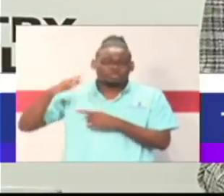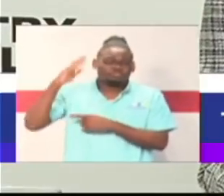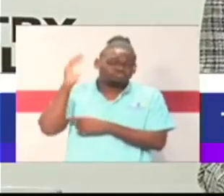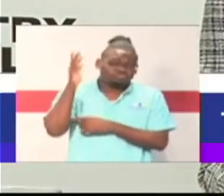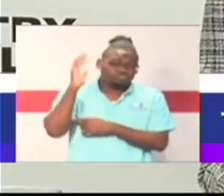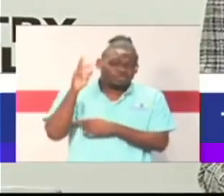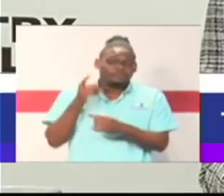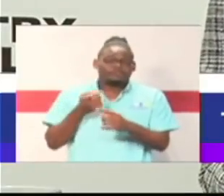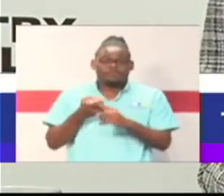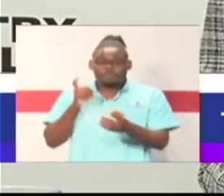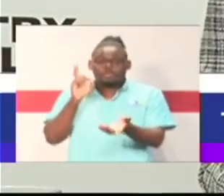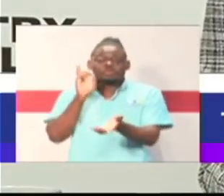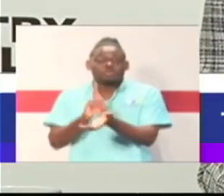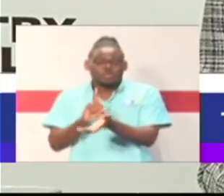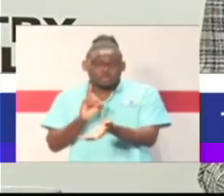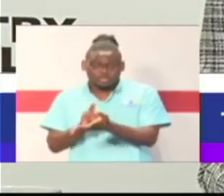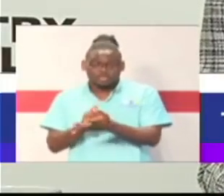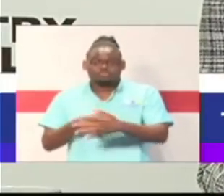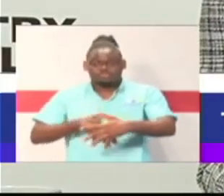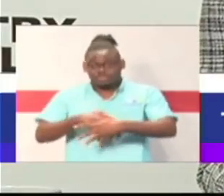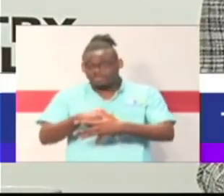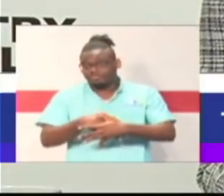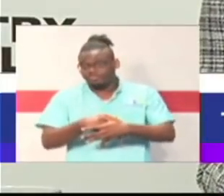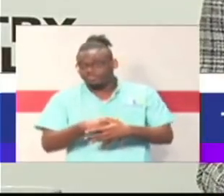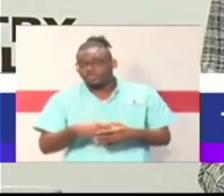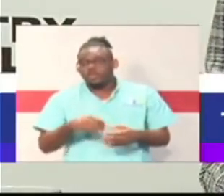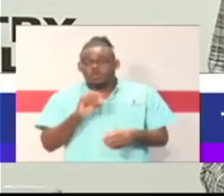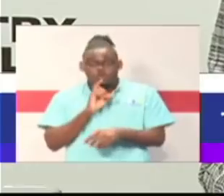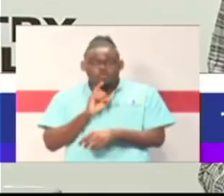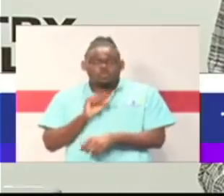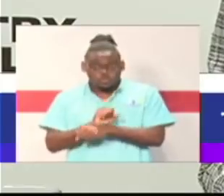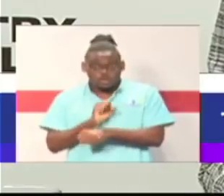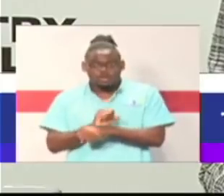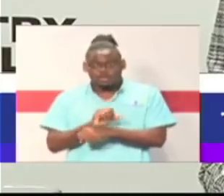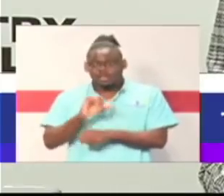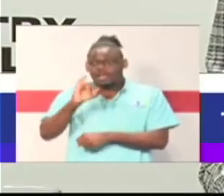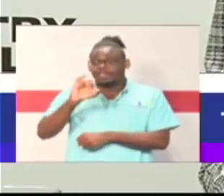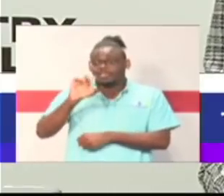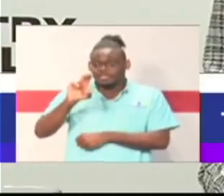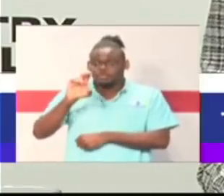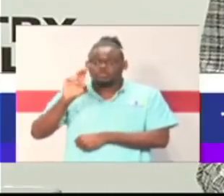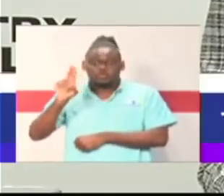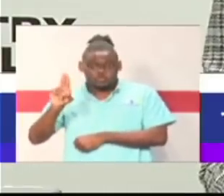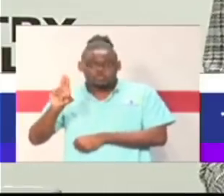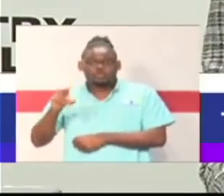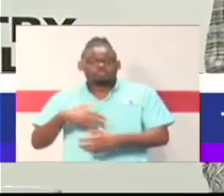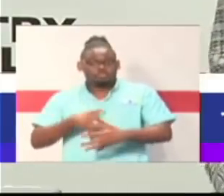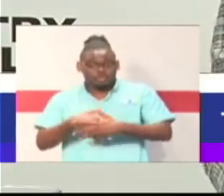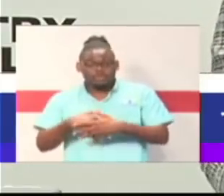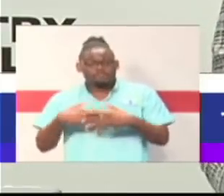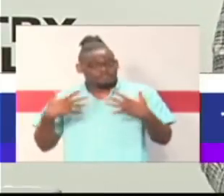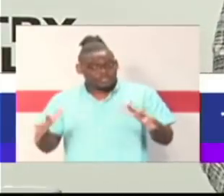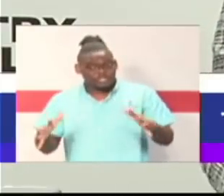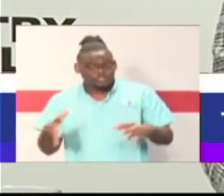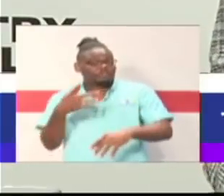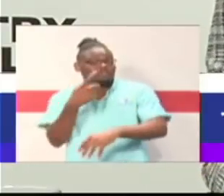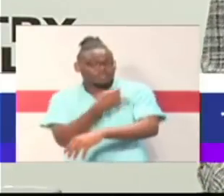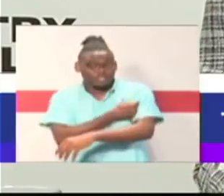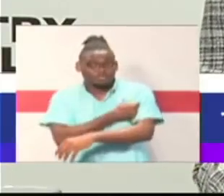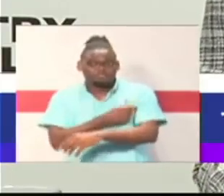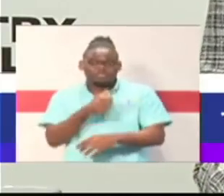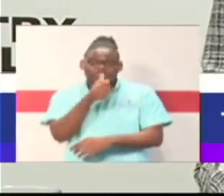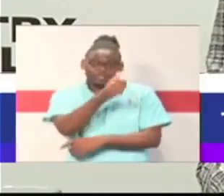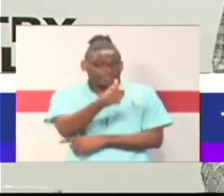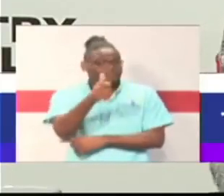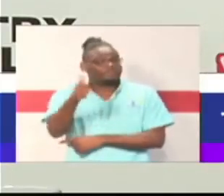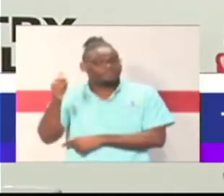doctor, interestingly, an ICU specialist, who's also pregnant, and she took the COVID-19 vaccine herself. I don't know